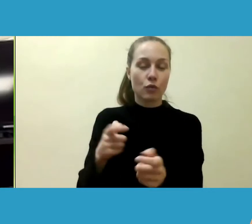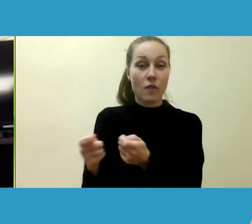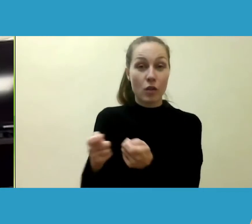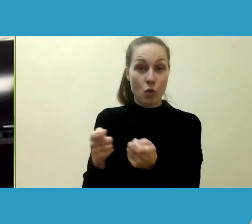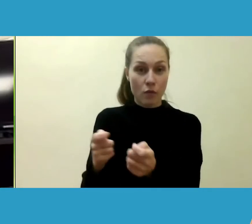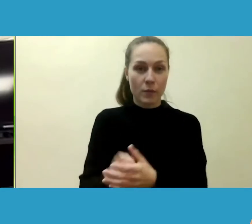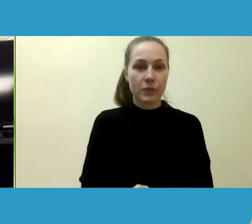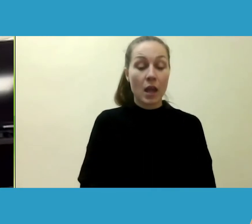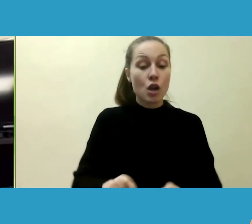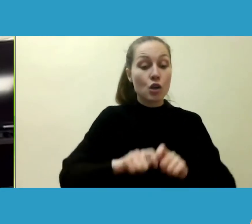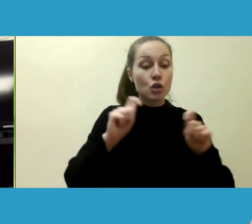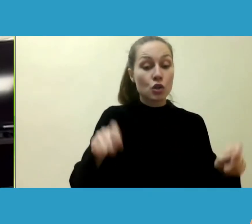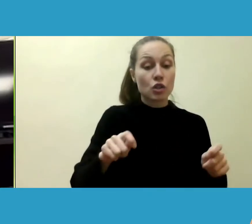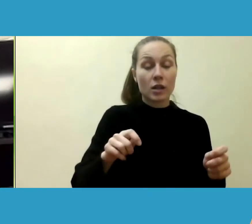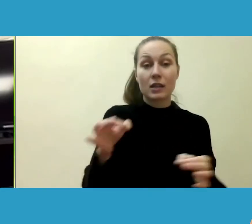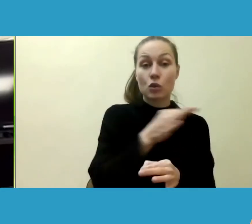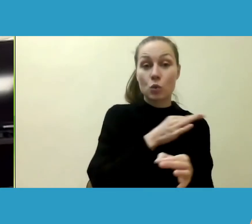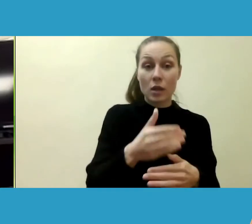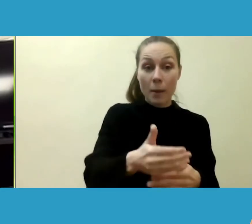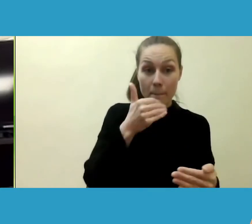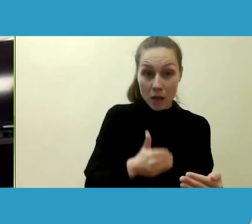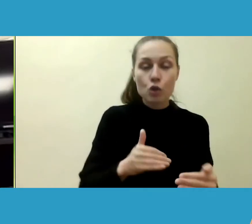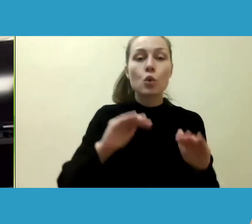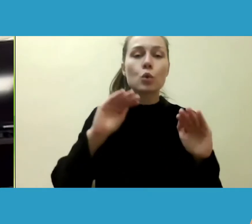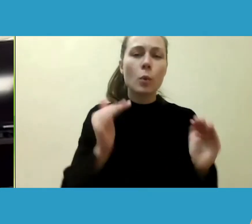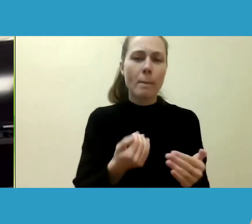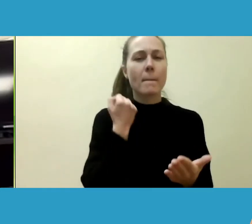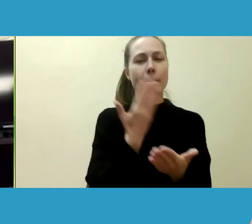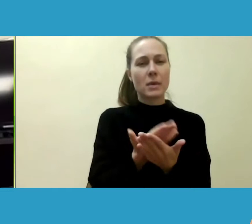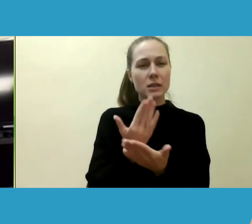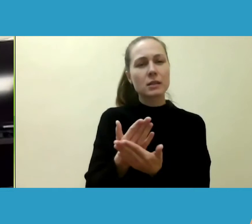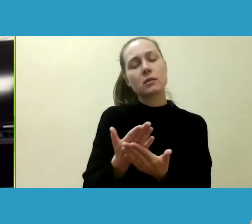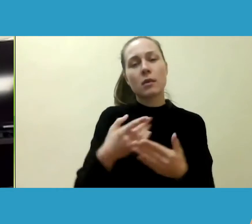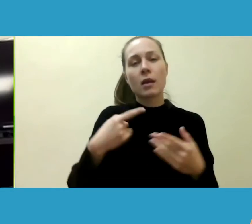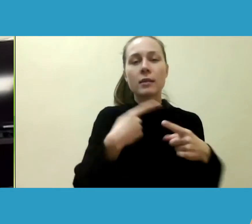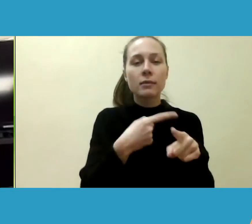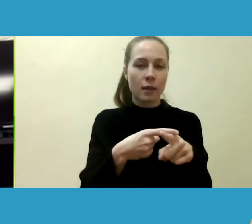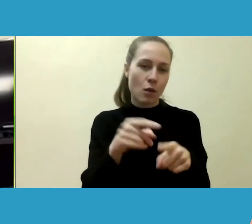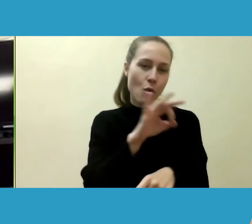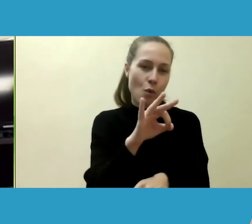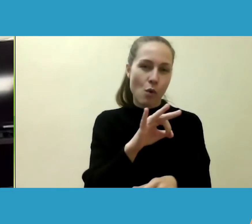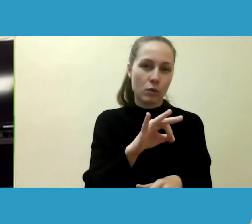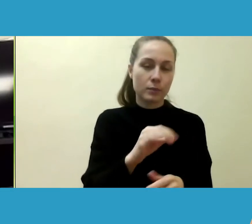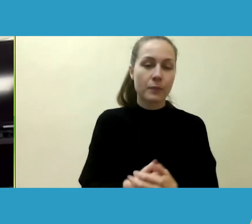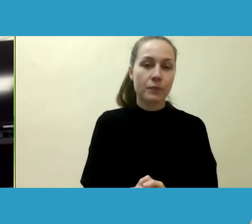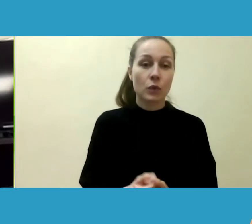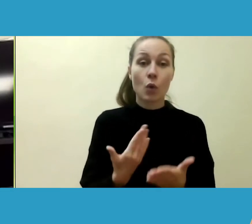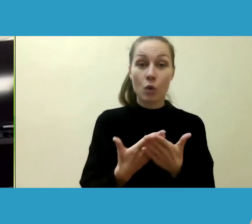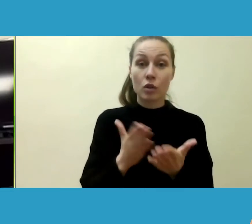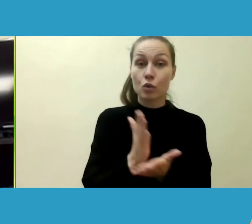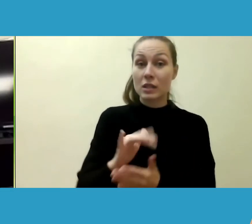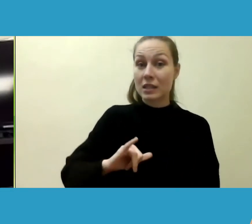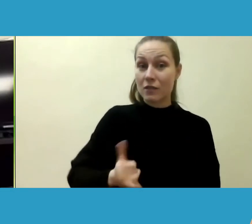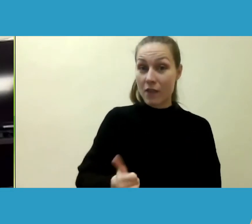the Human Rights Monitoring Institute. Before we start the debate, let me introduce to you some technical